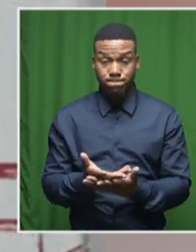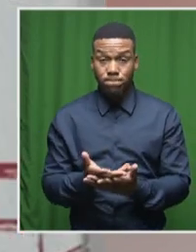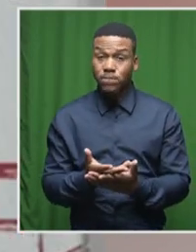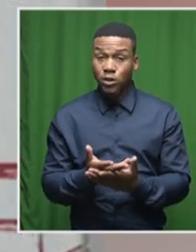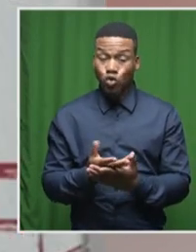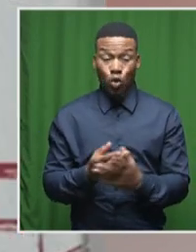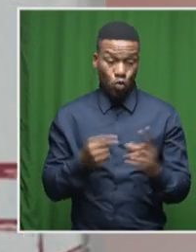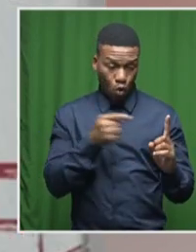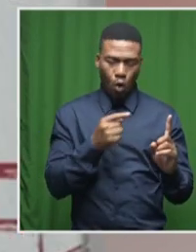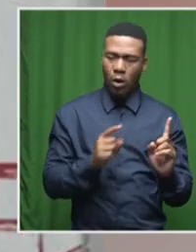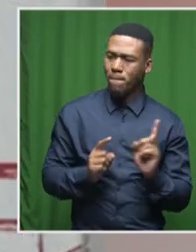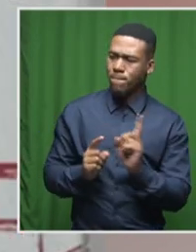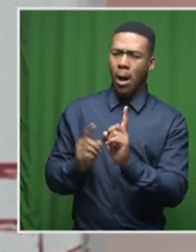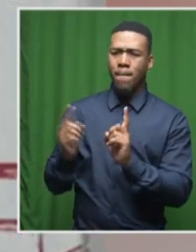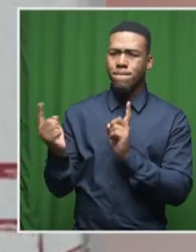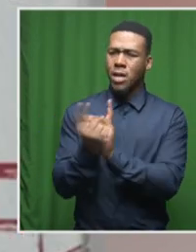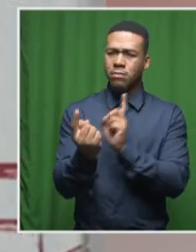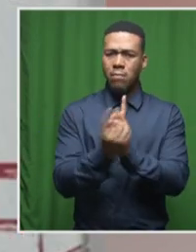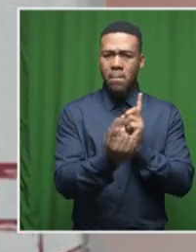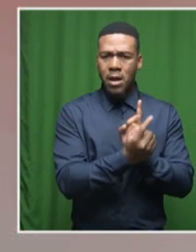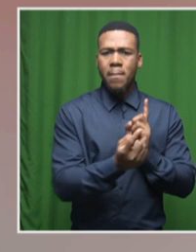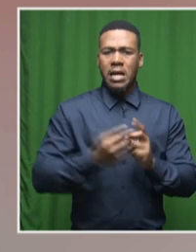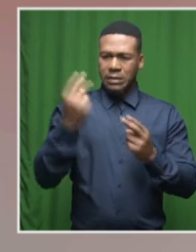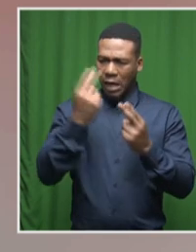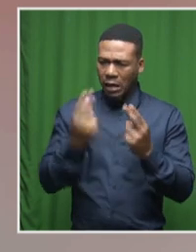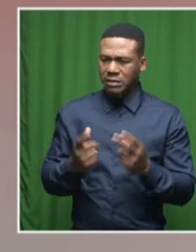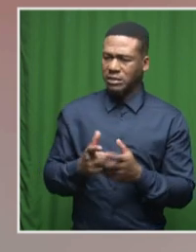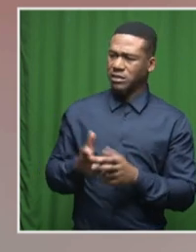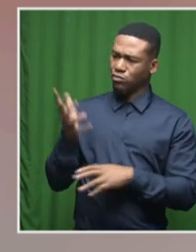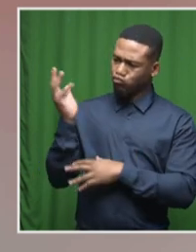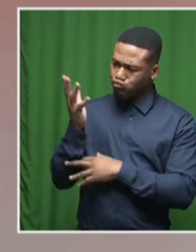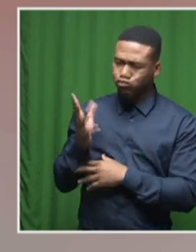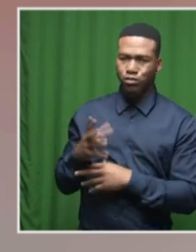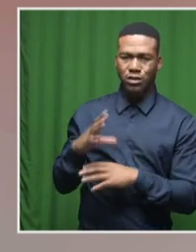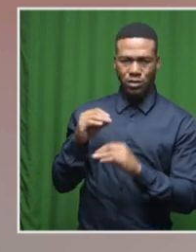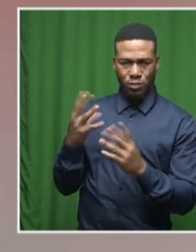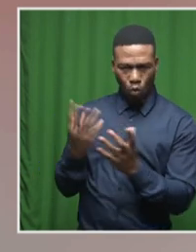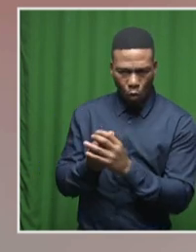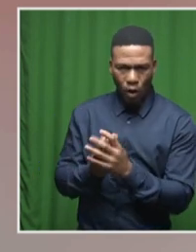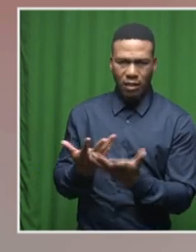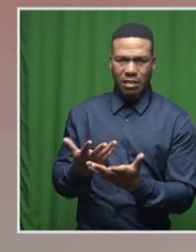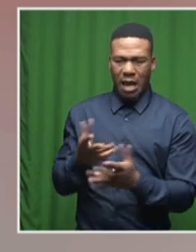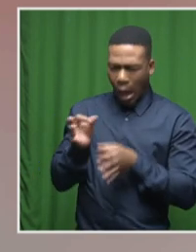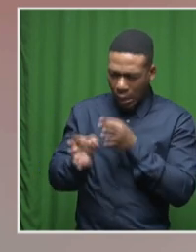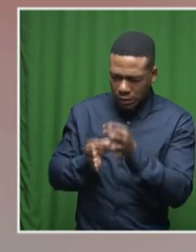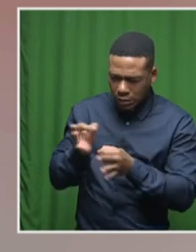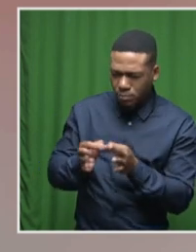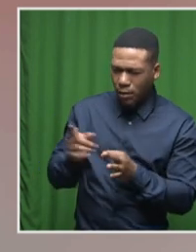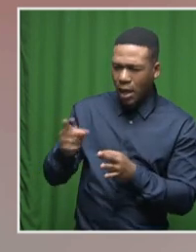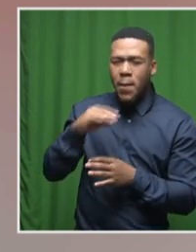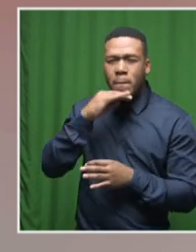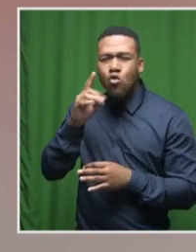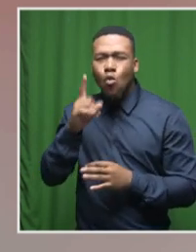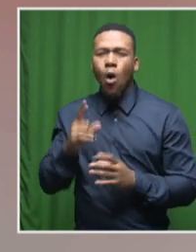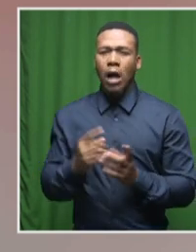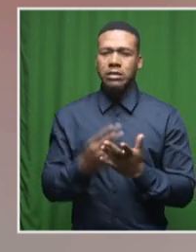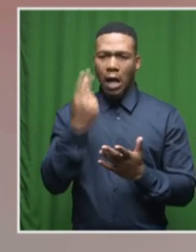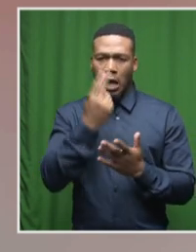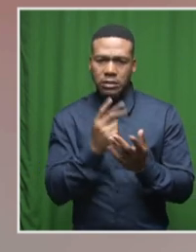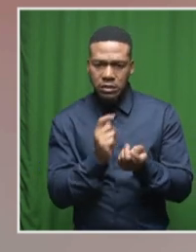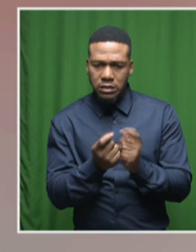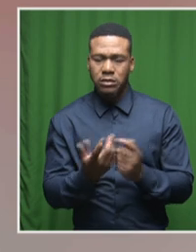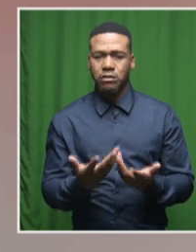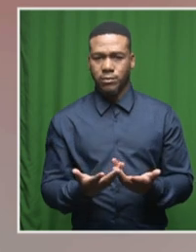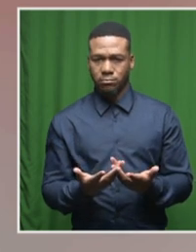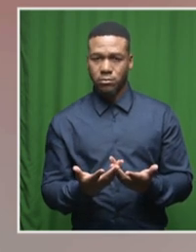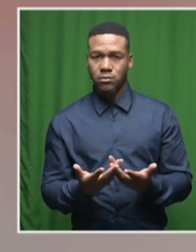speak with and hear in detail what it means to be an upcoming artist. Okay. Because he has all the experience, and